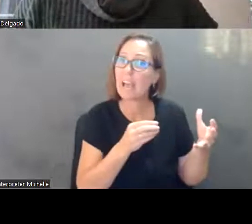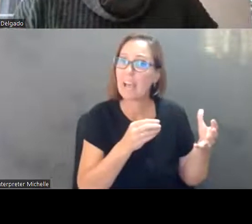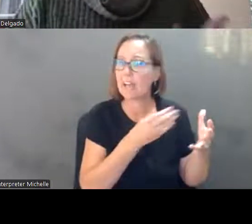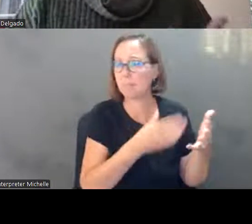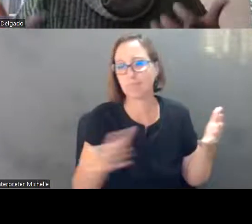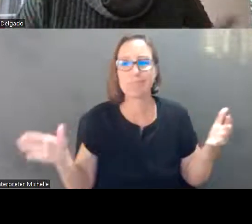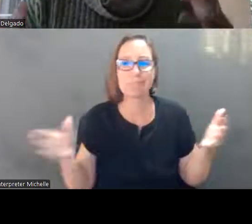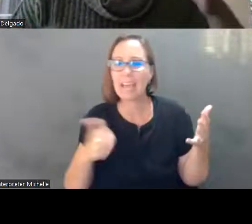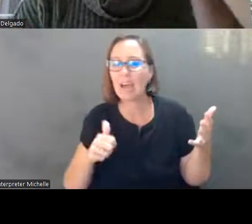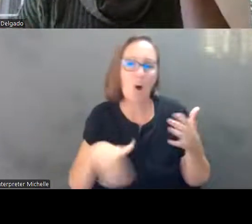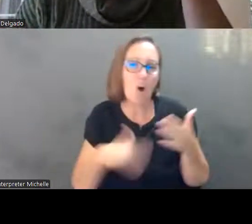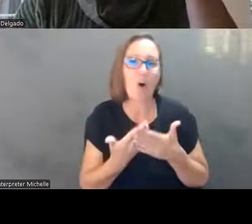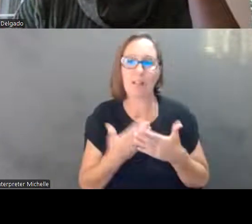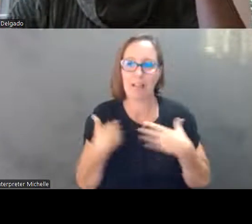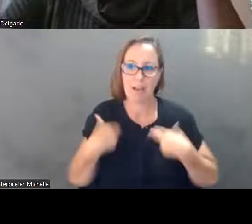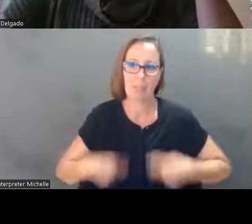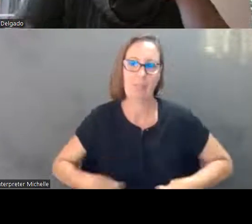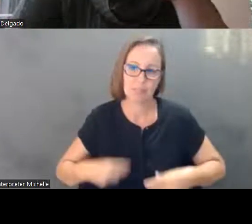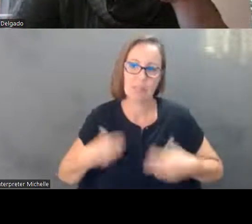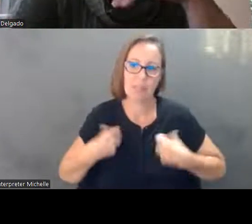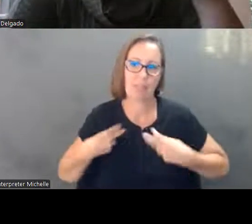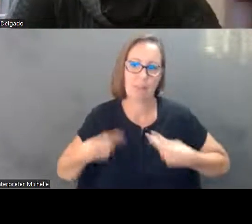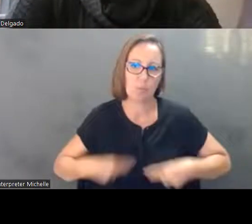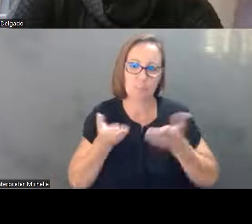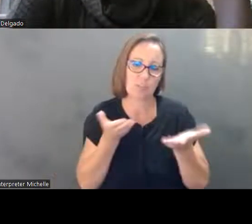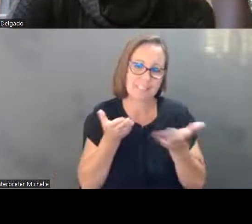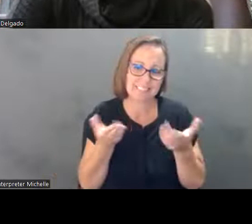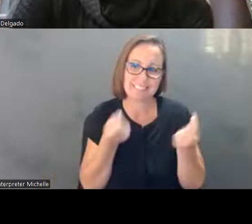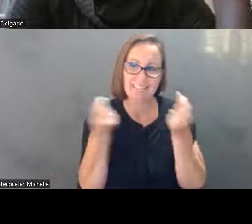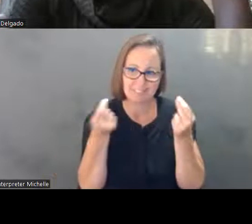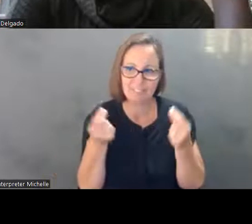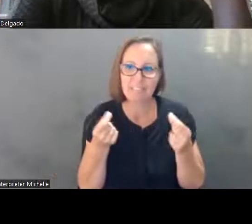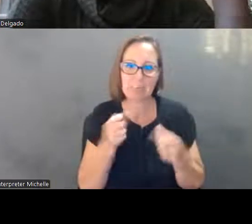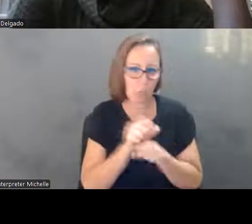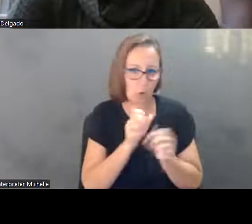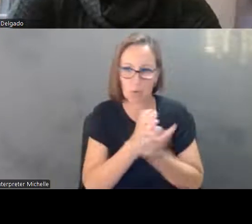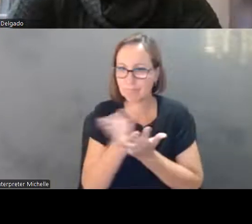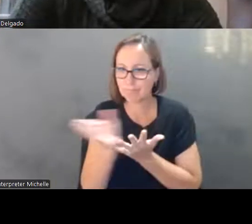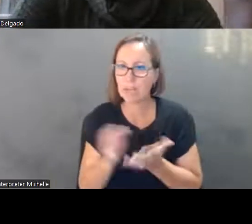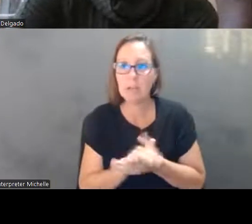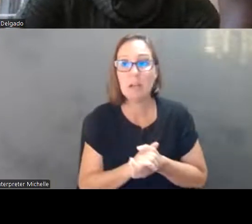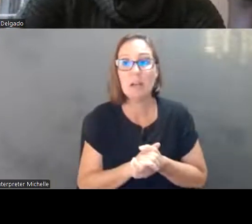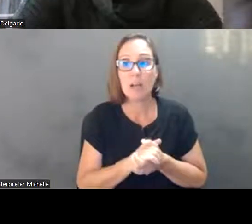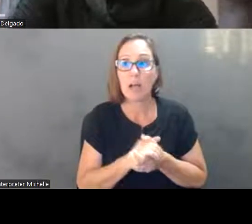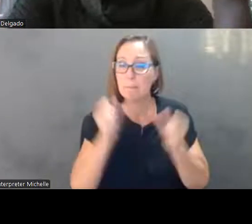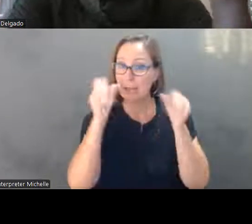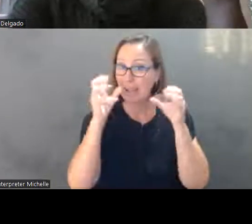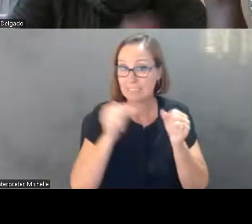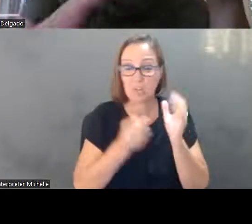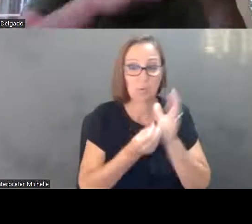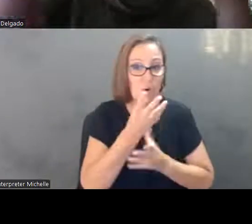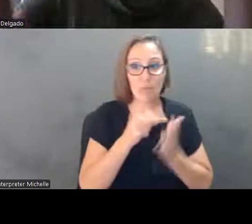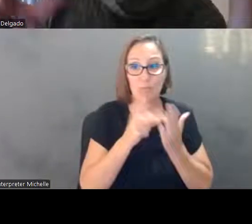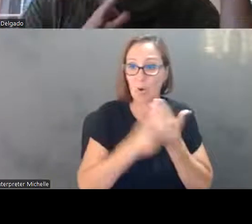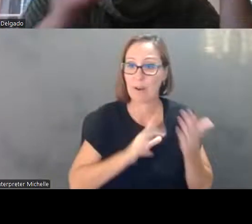and human service activities. And so while it was amazing to hear about the GROWS program, that is one